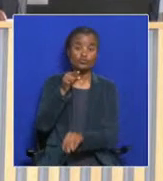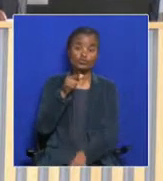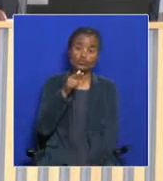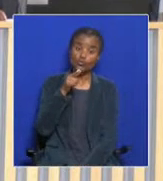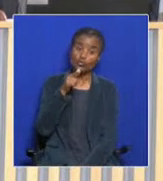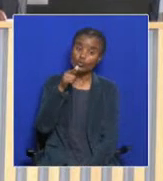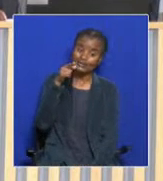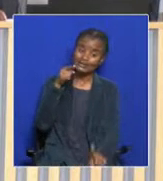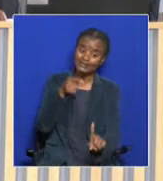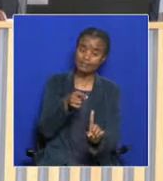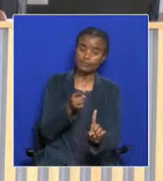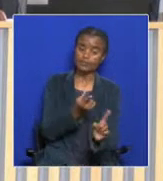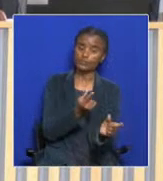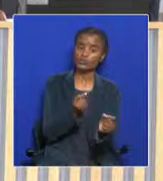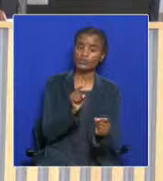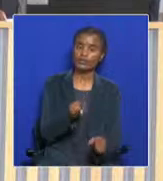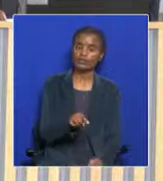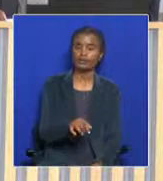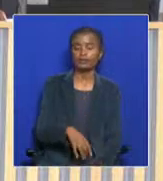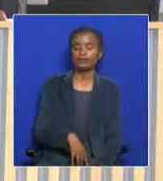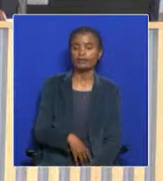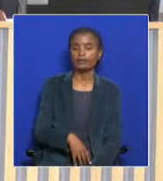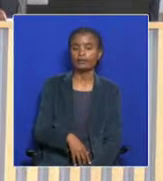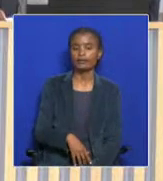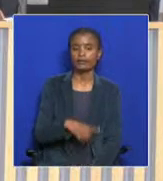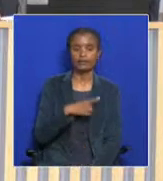you push away responsibility